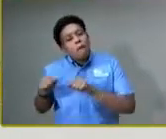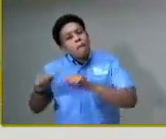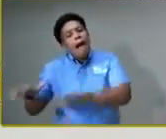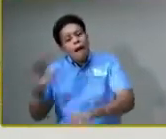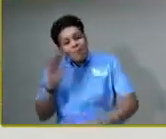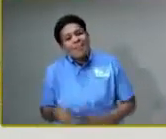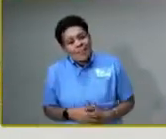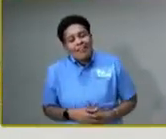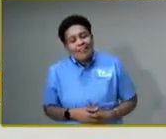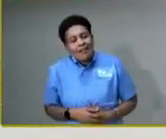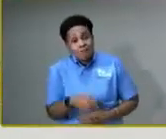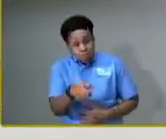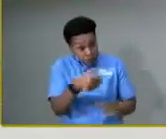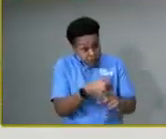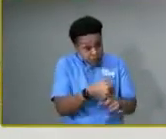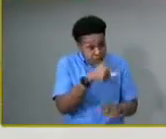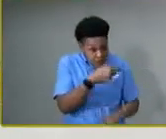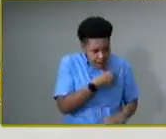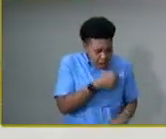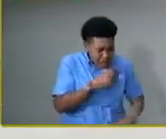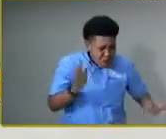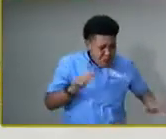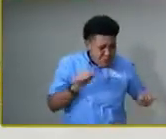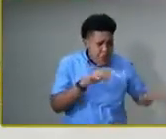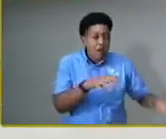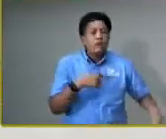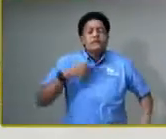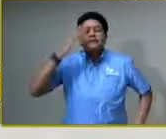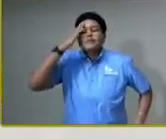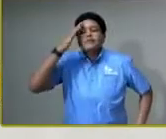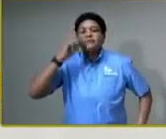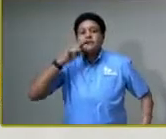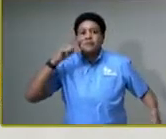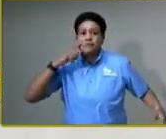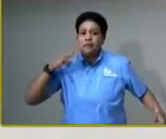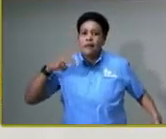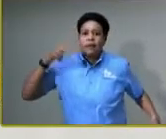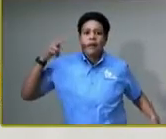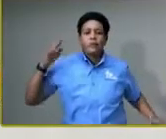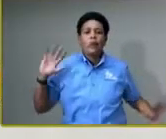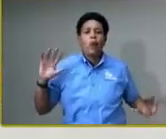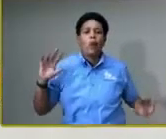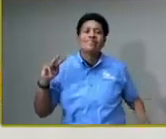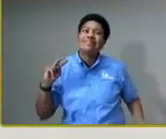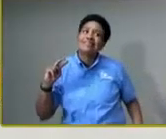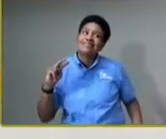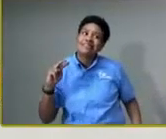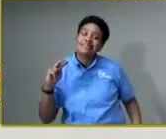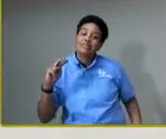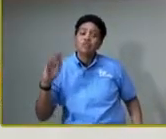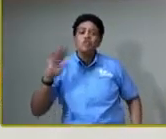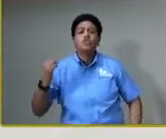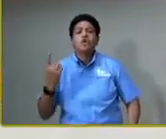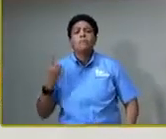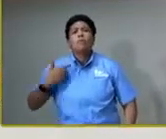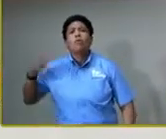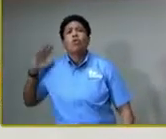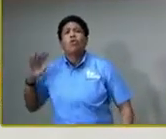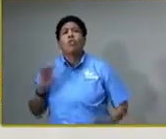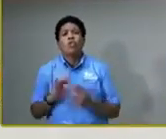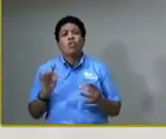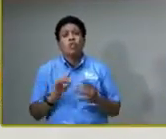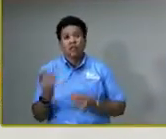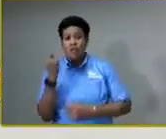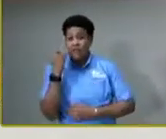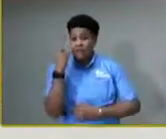high, and it is something we have spoken about in the past, that if we get to a stage where we become